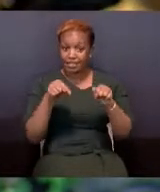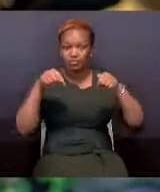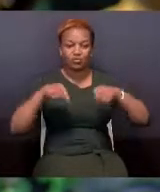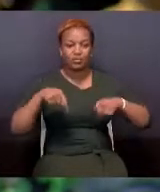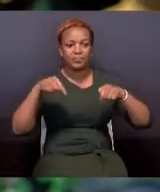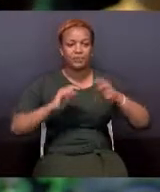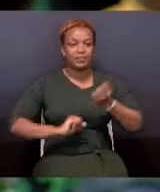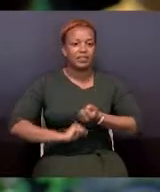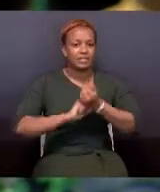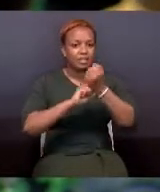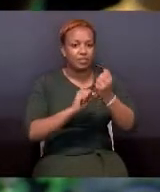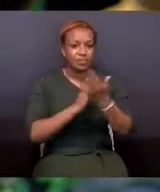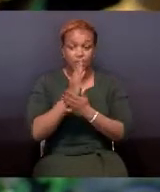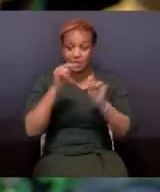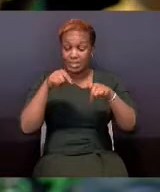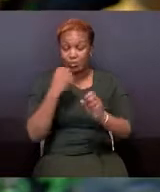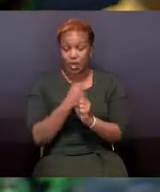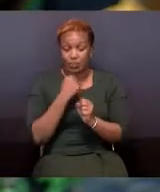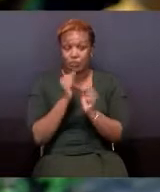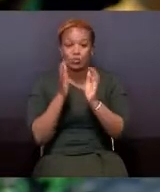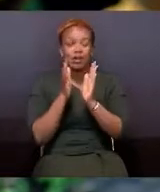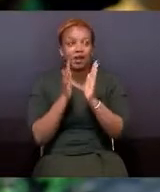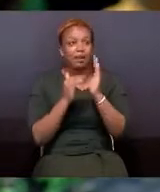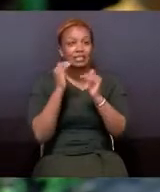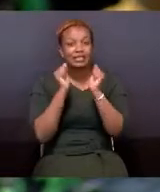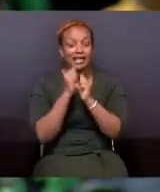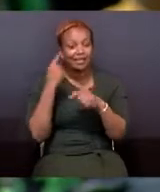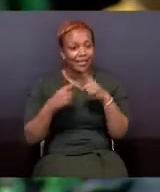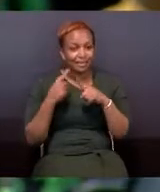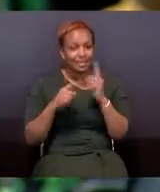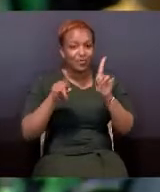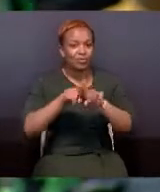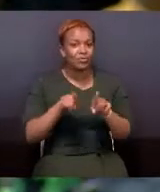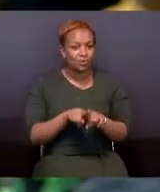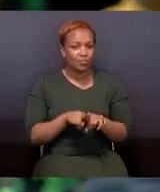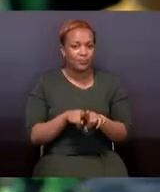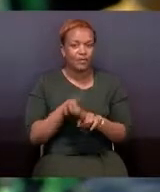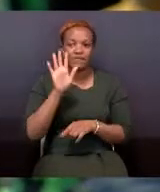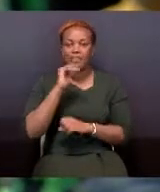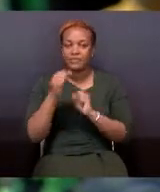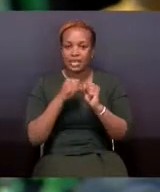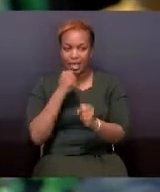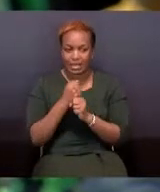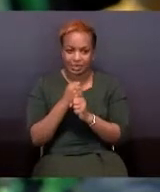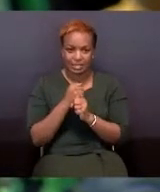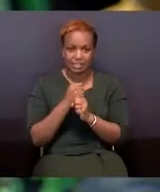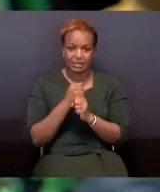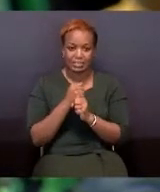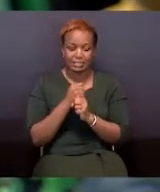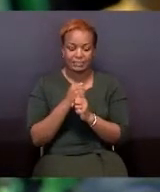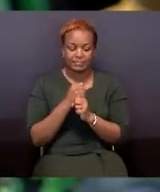for the support throughout this journey, whether 10 years down the road and also 5 years of hosting Youth